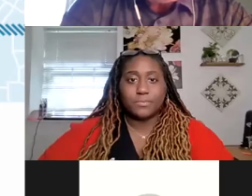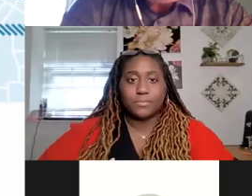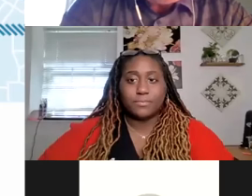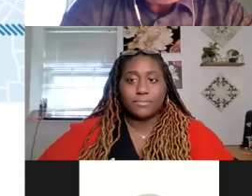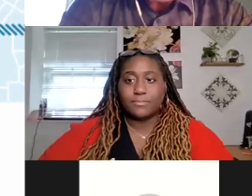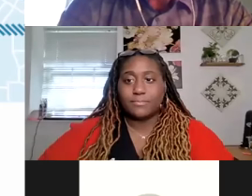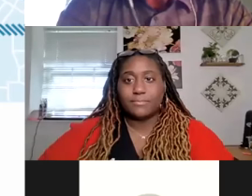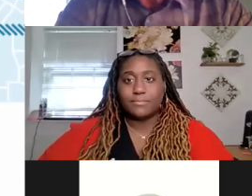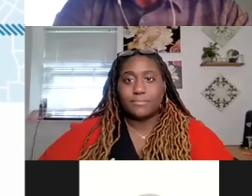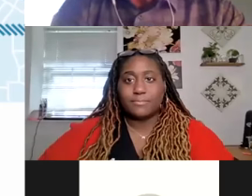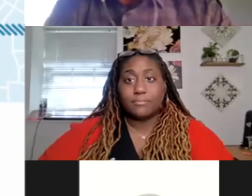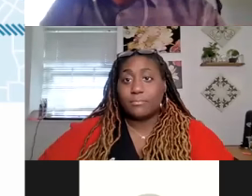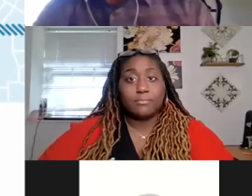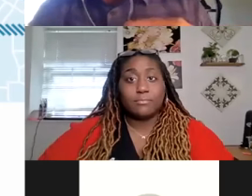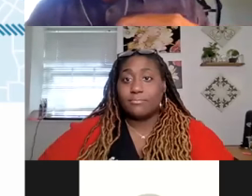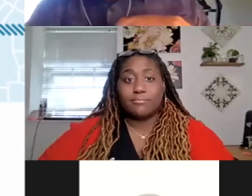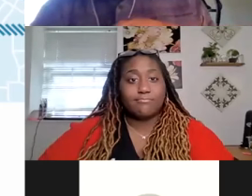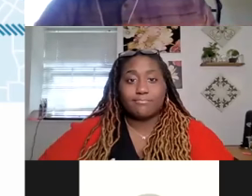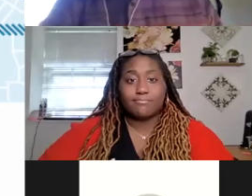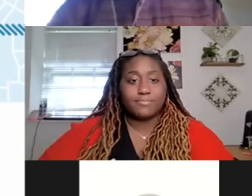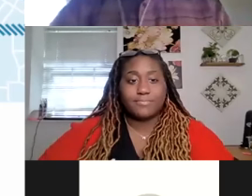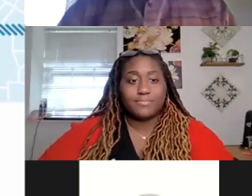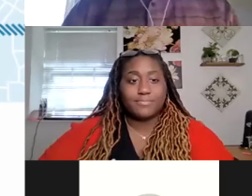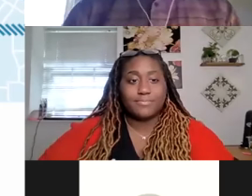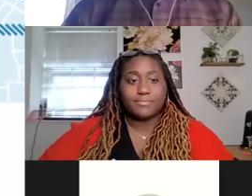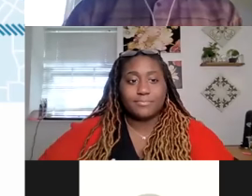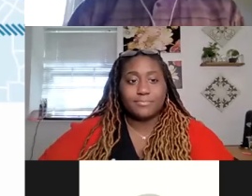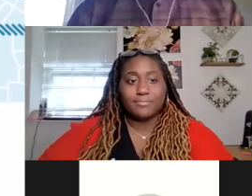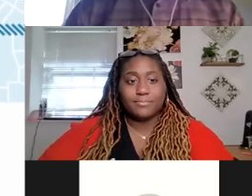Anything else they want or Dina or anyone else on the line?